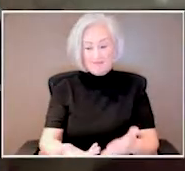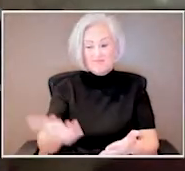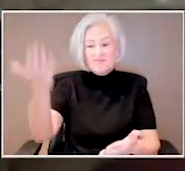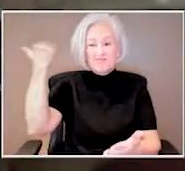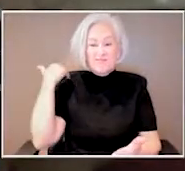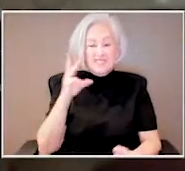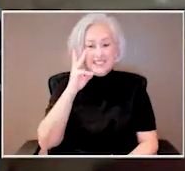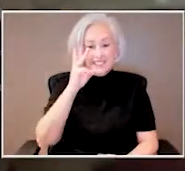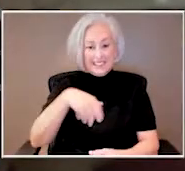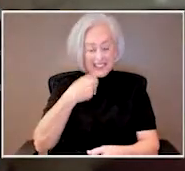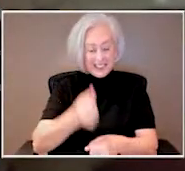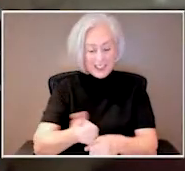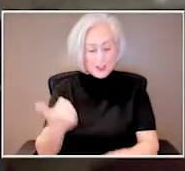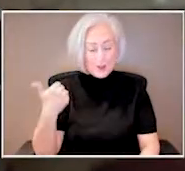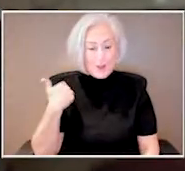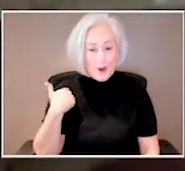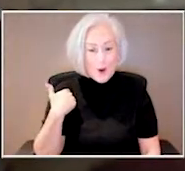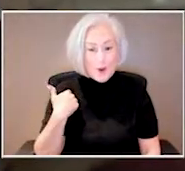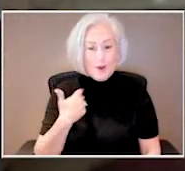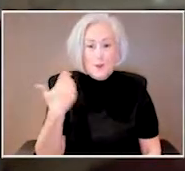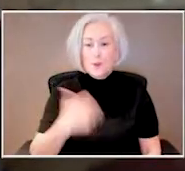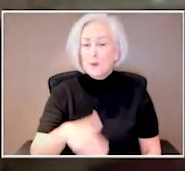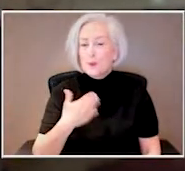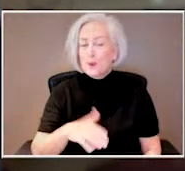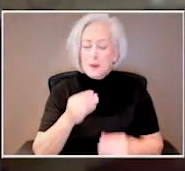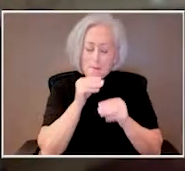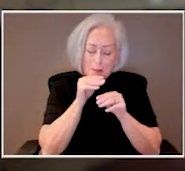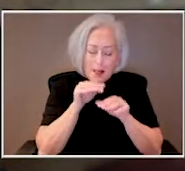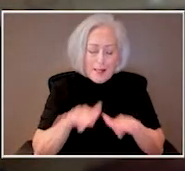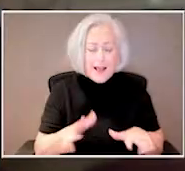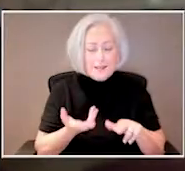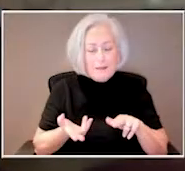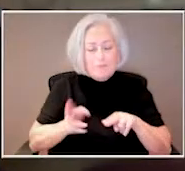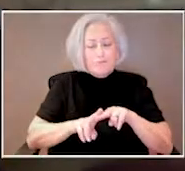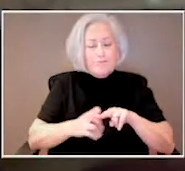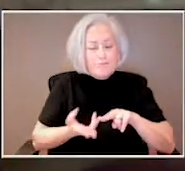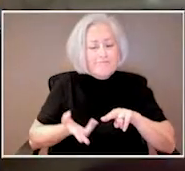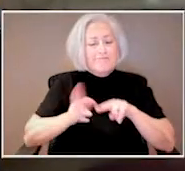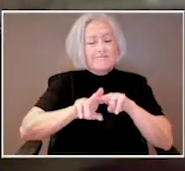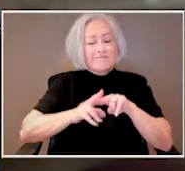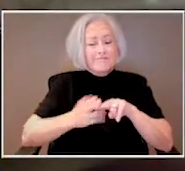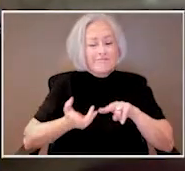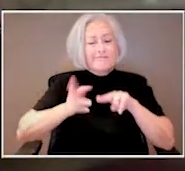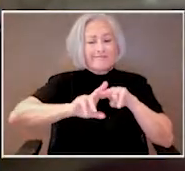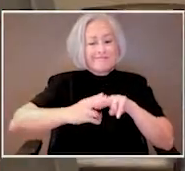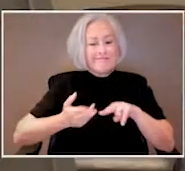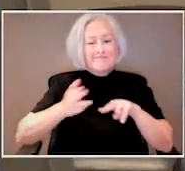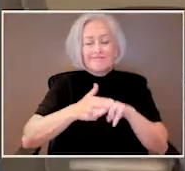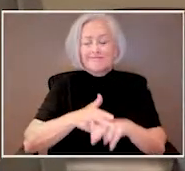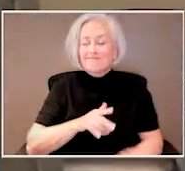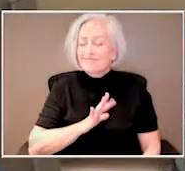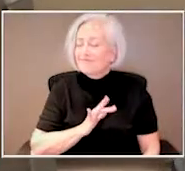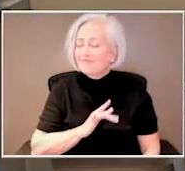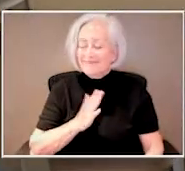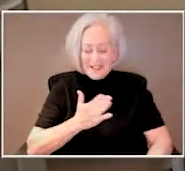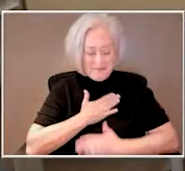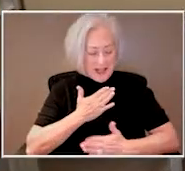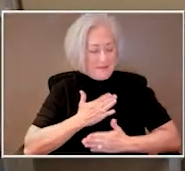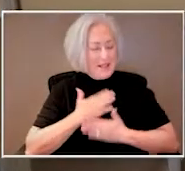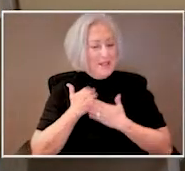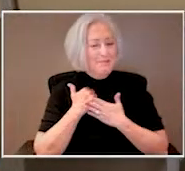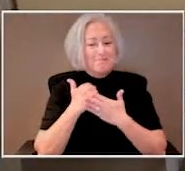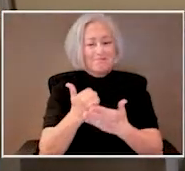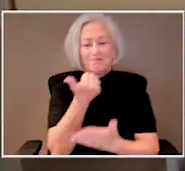it's just been blessing on top of blessing. And so I'm happy to help any way I can.